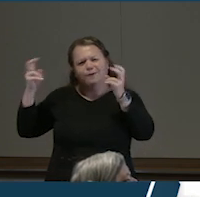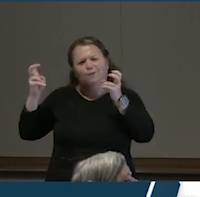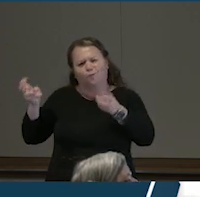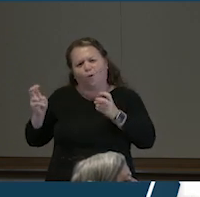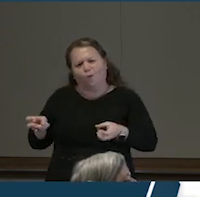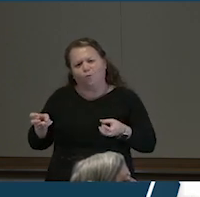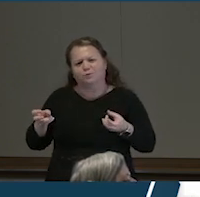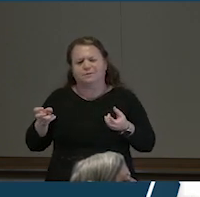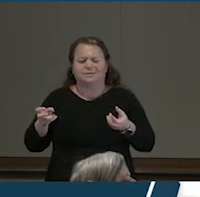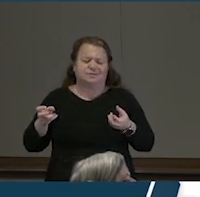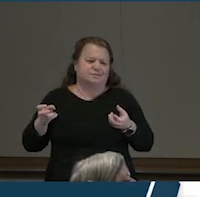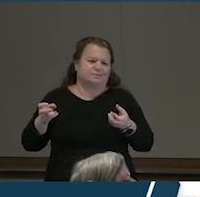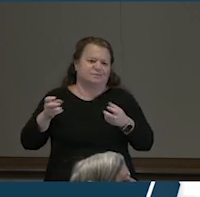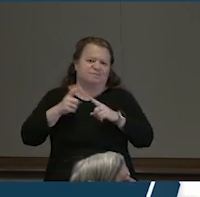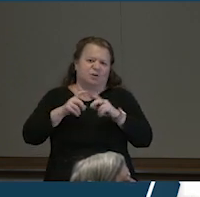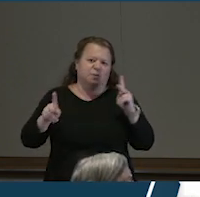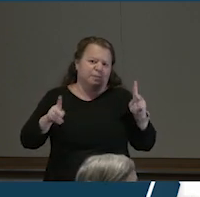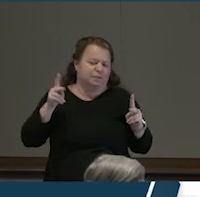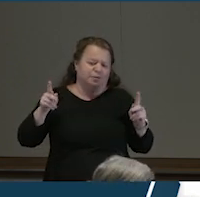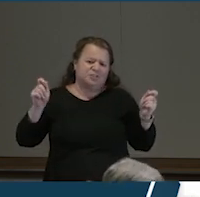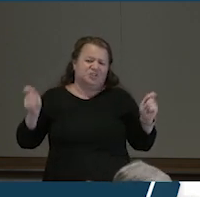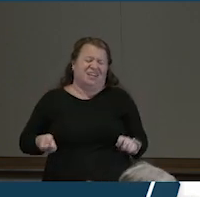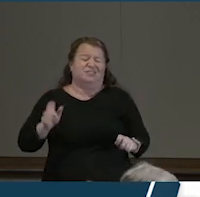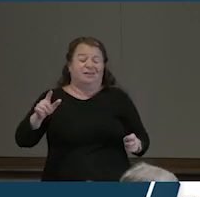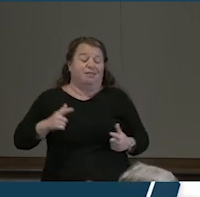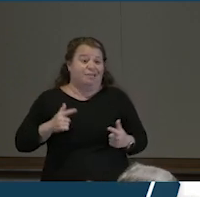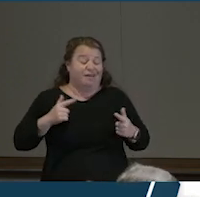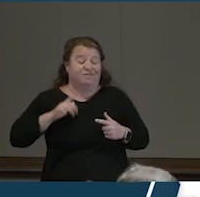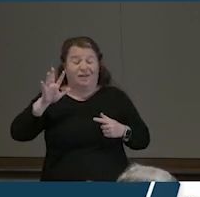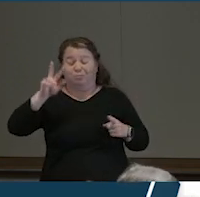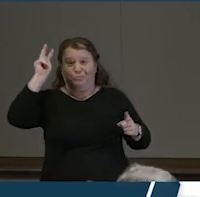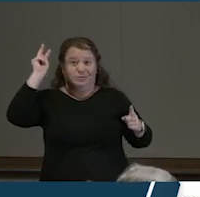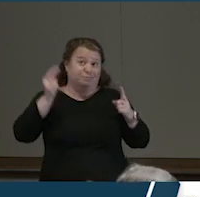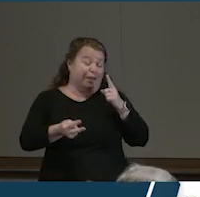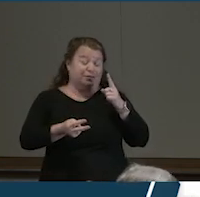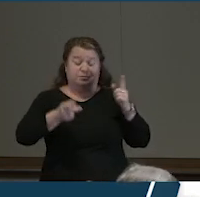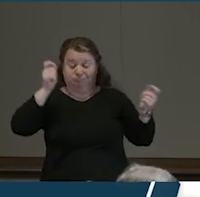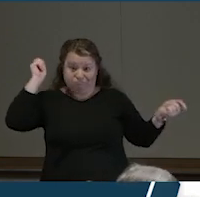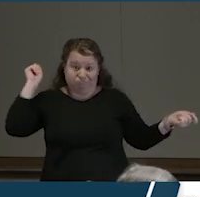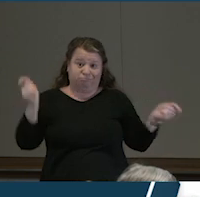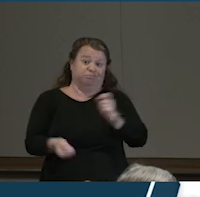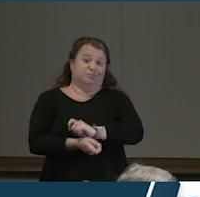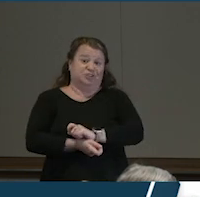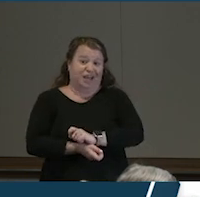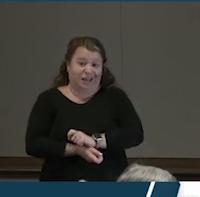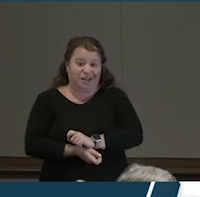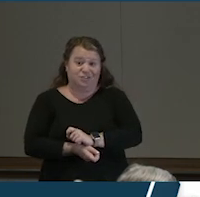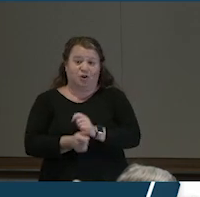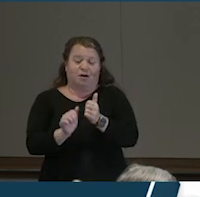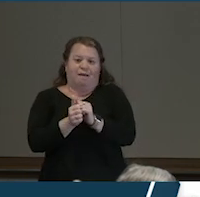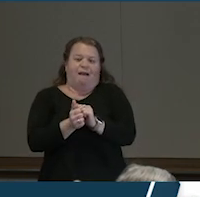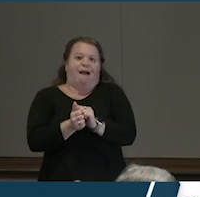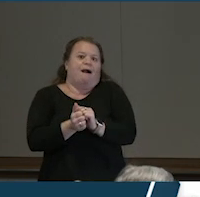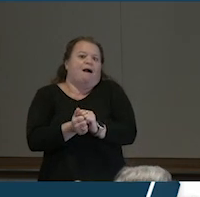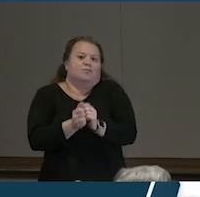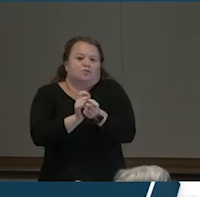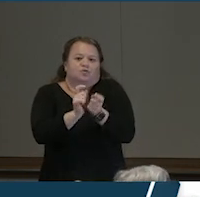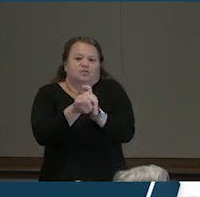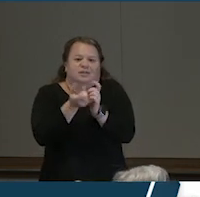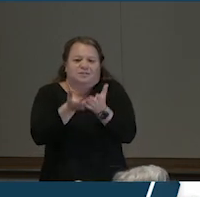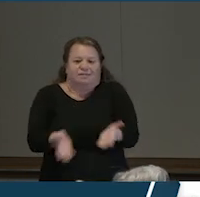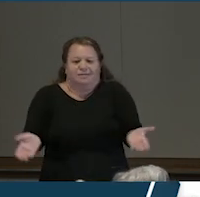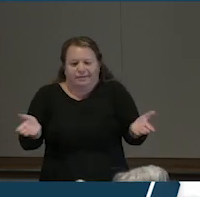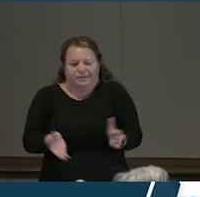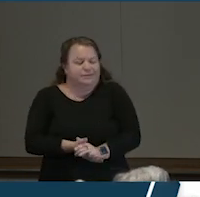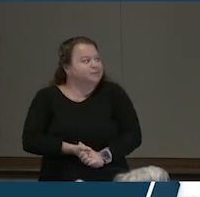it literally changes their life and their whole perspective on, what to do and how to change things.